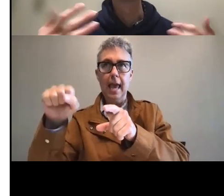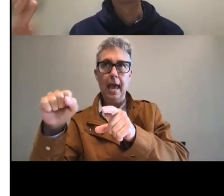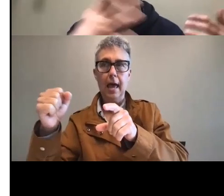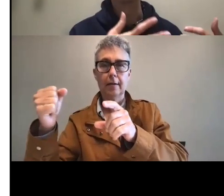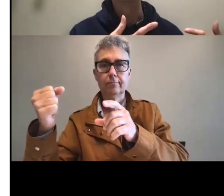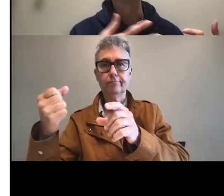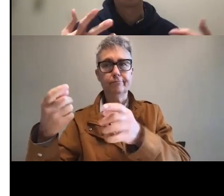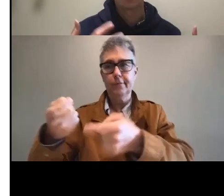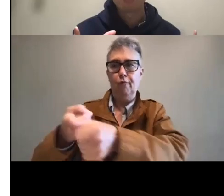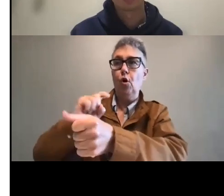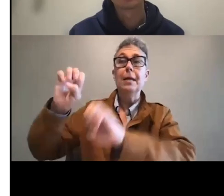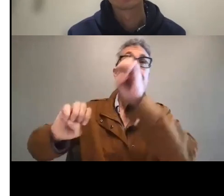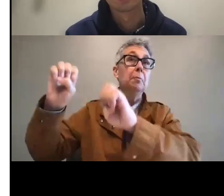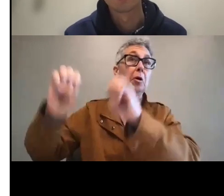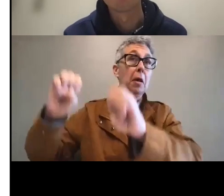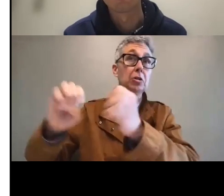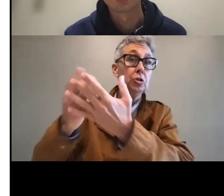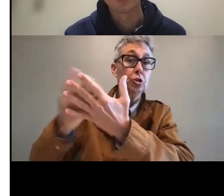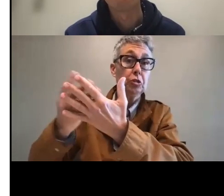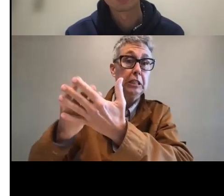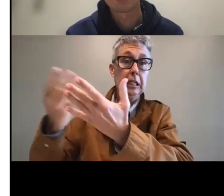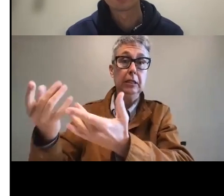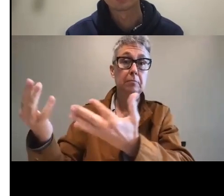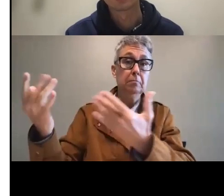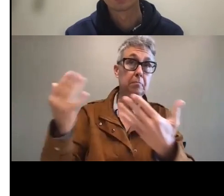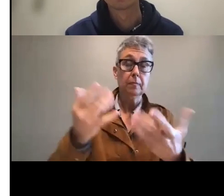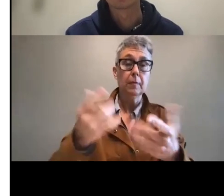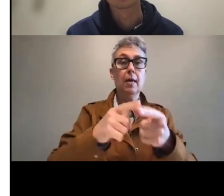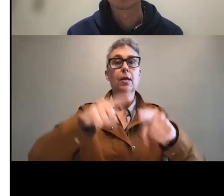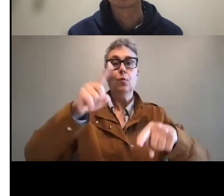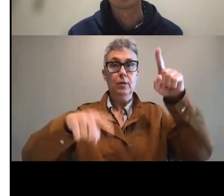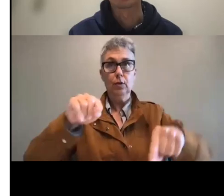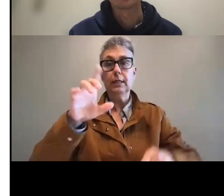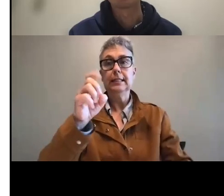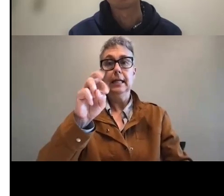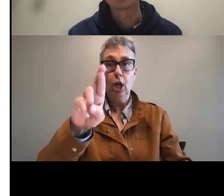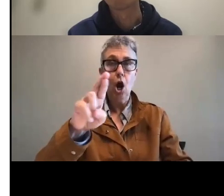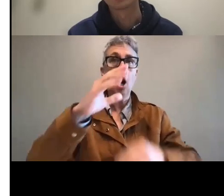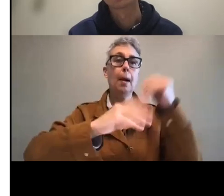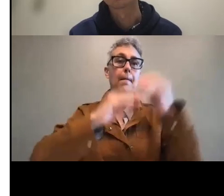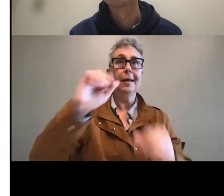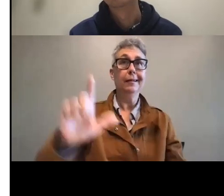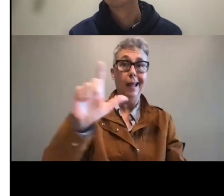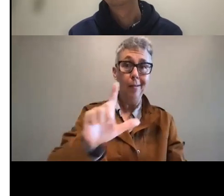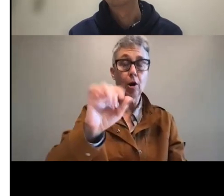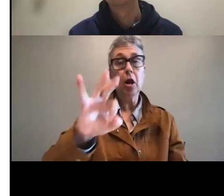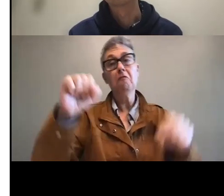some experimental screening, right? Then we can diversify the CDR, construct a library of